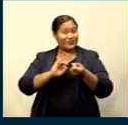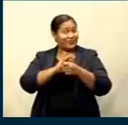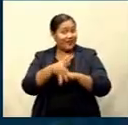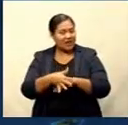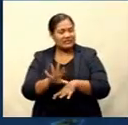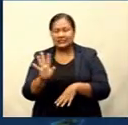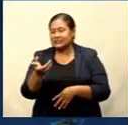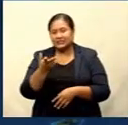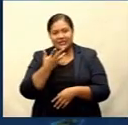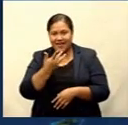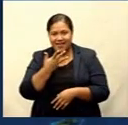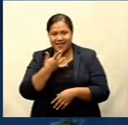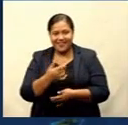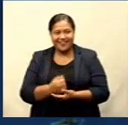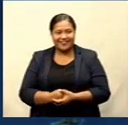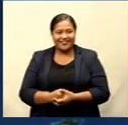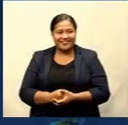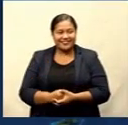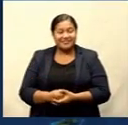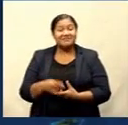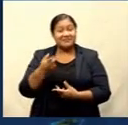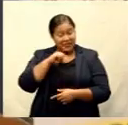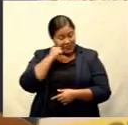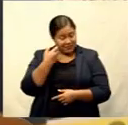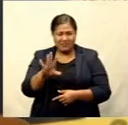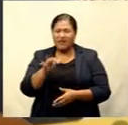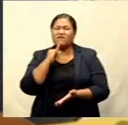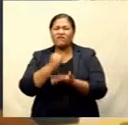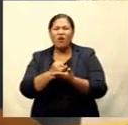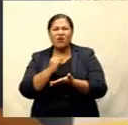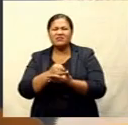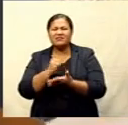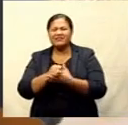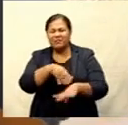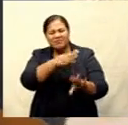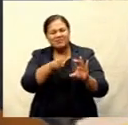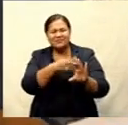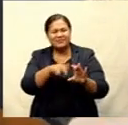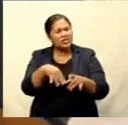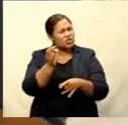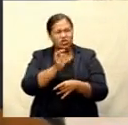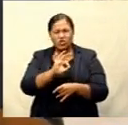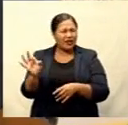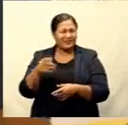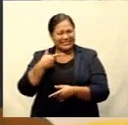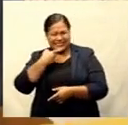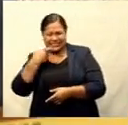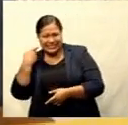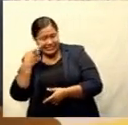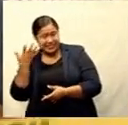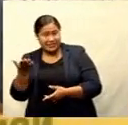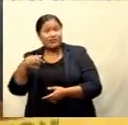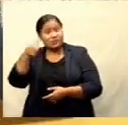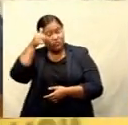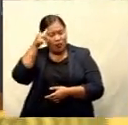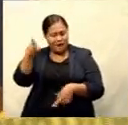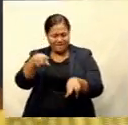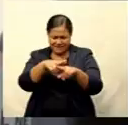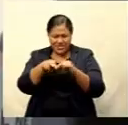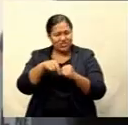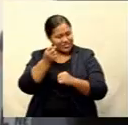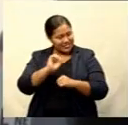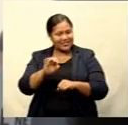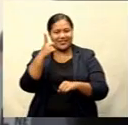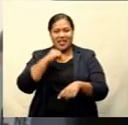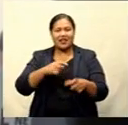a lie. False statements on social media should not sway you. Know that Fiji is still fighting